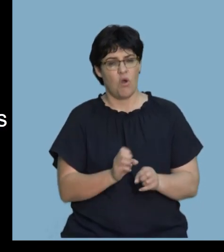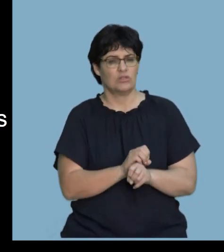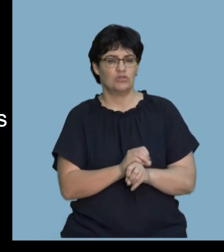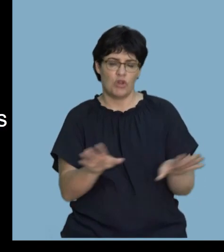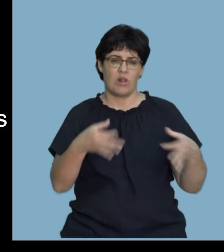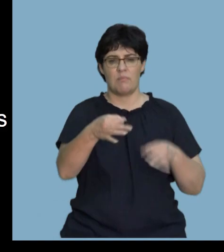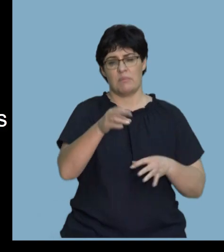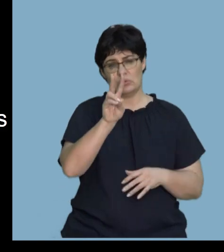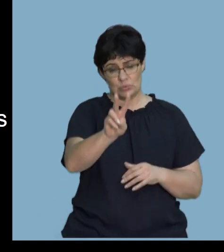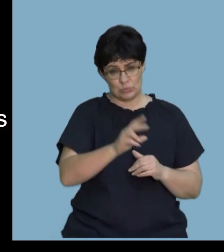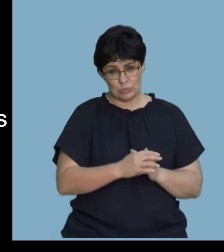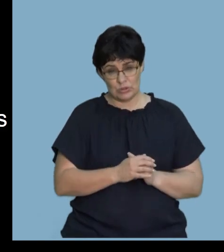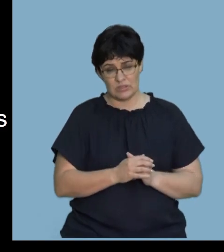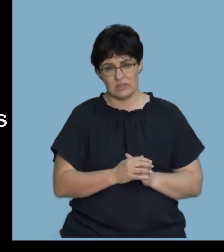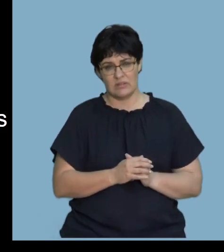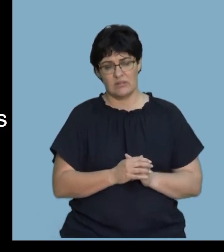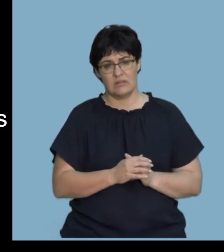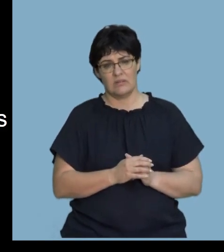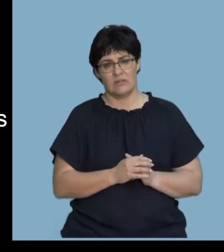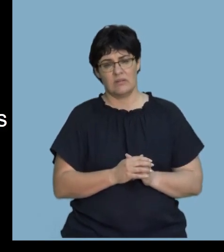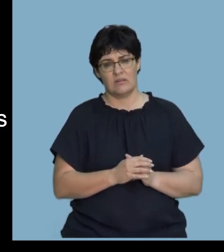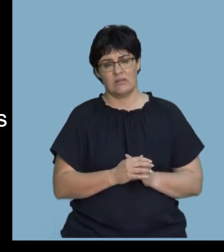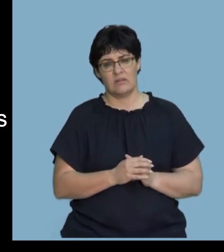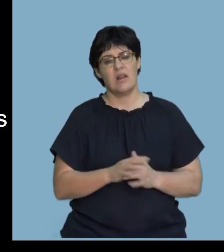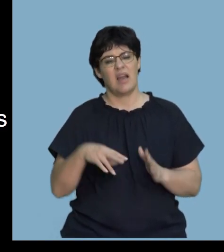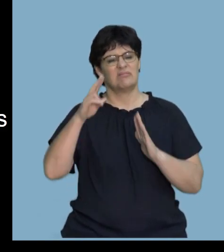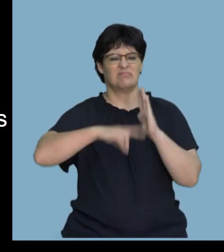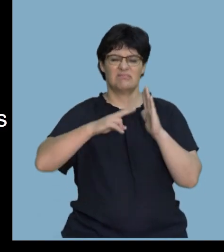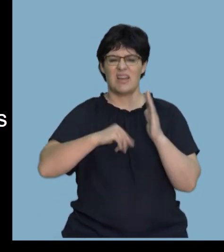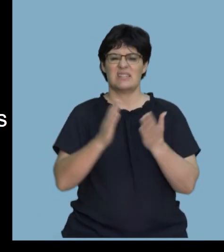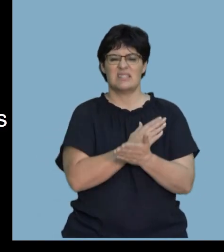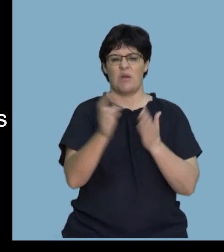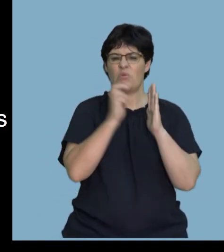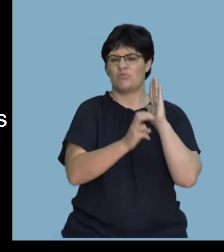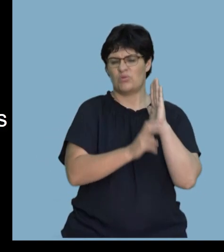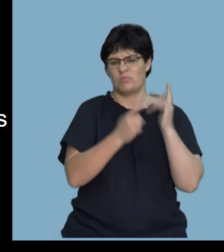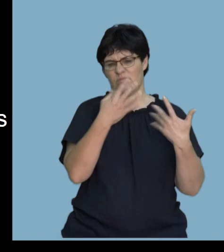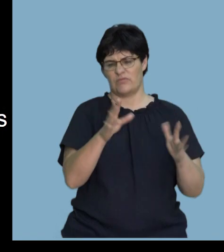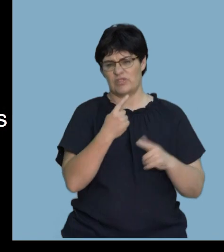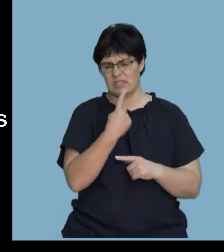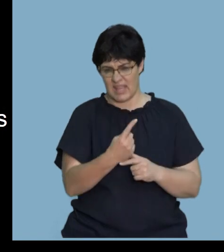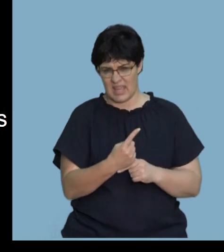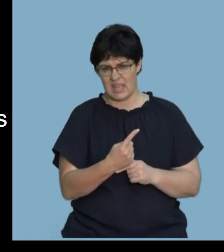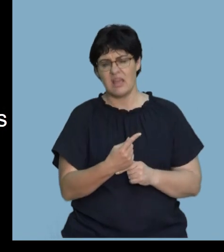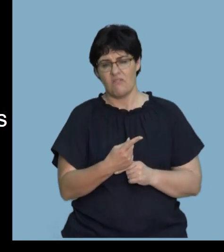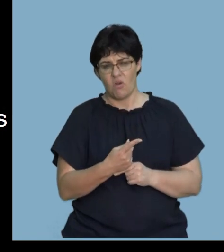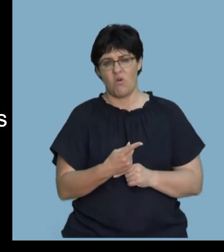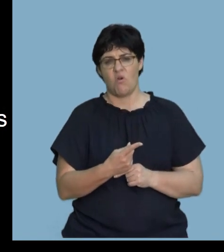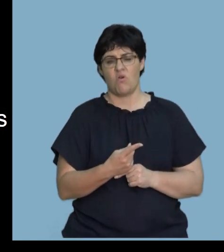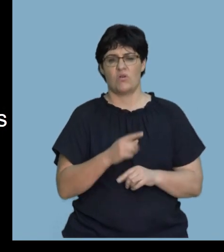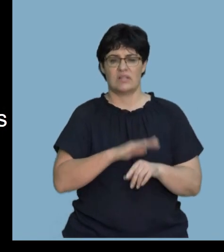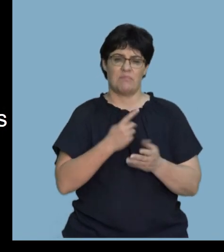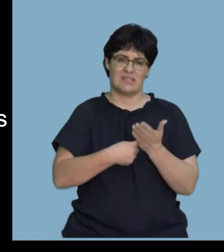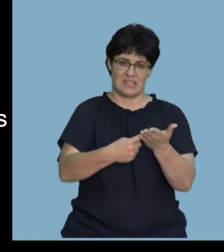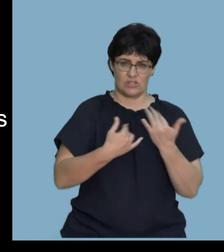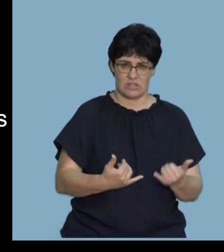paper 2 is concerned. Okay. Just to go over some of those that I've mentioned during the course of our